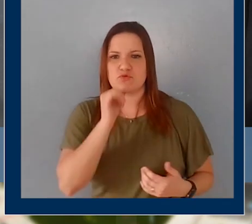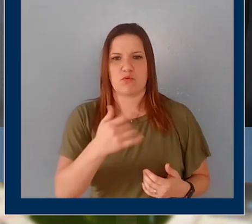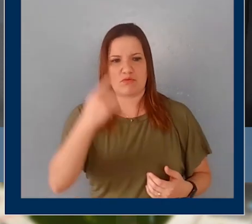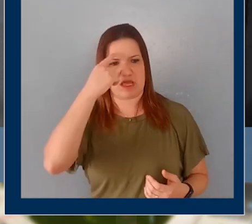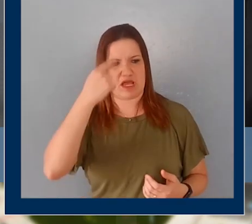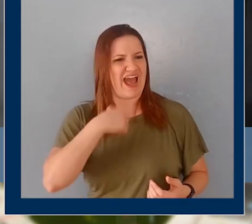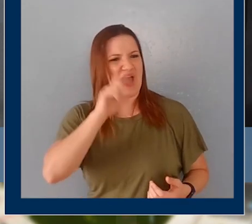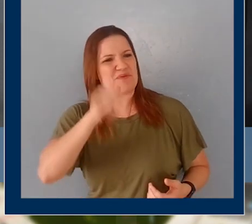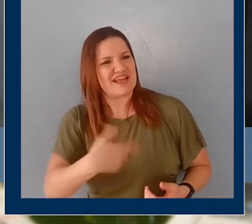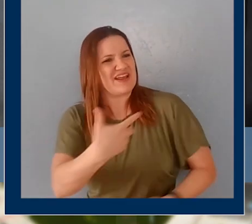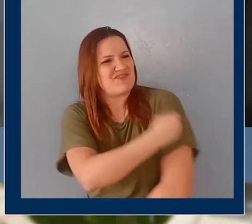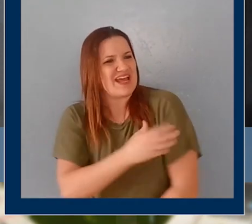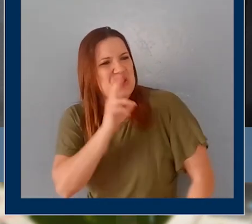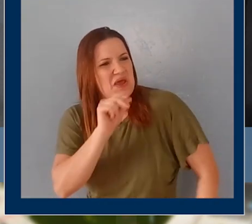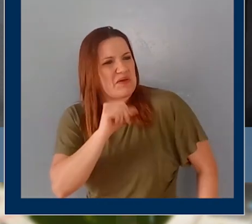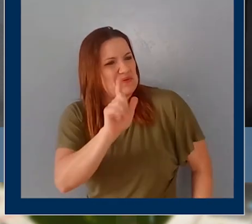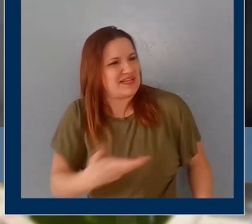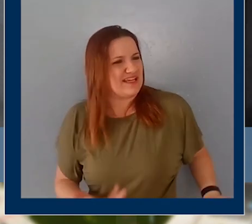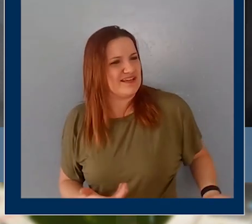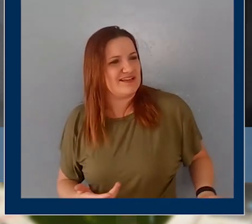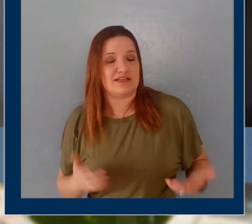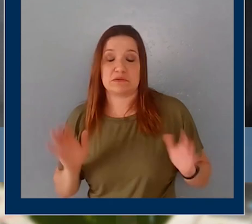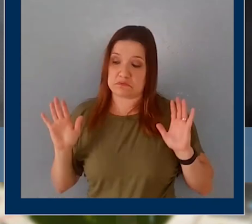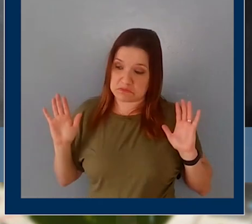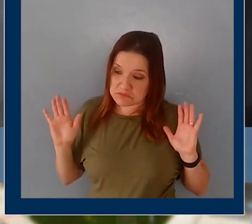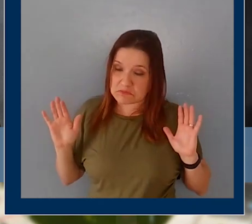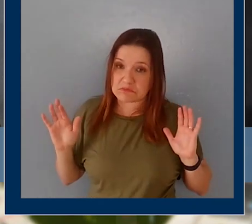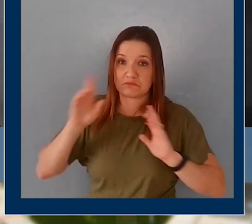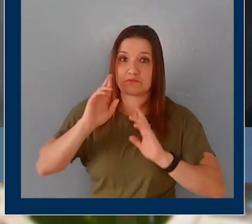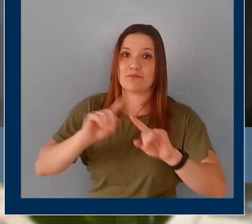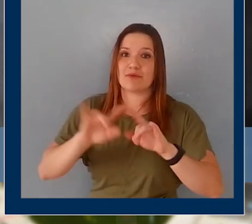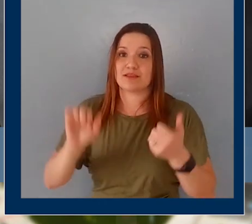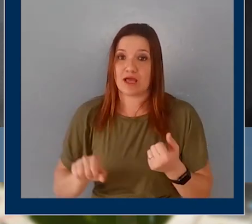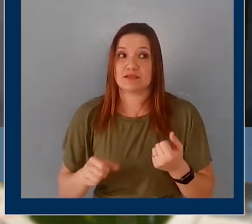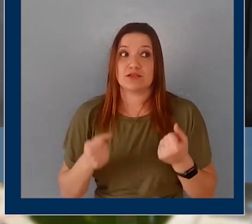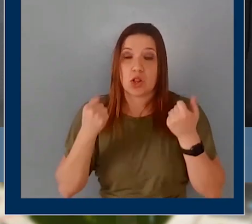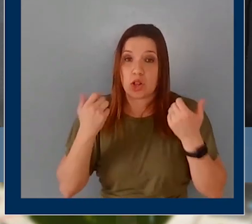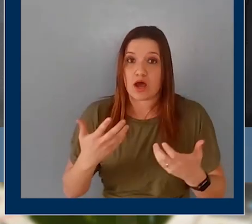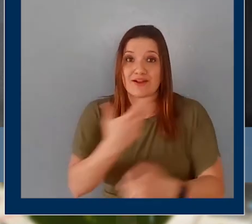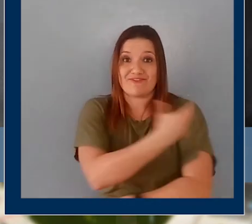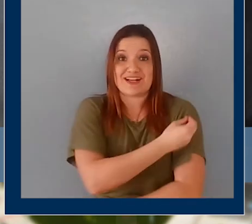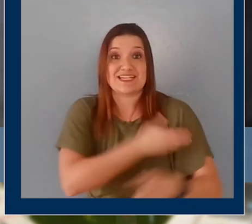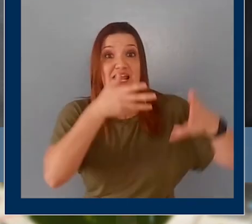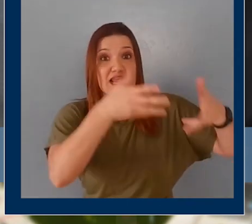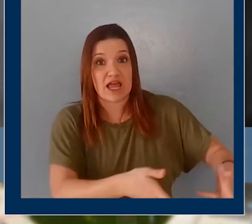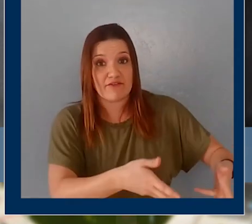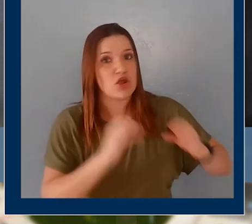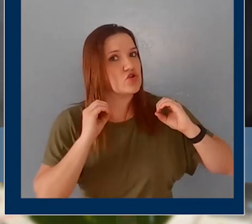critical of them. I respect their decision. A lot of them are young people that don't think they need to be